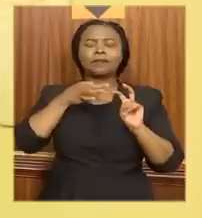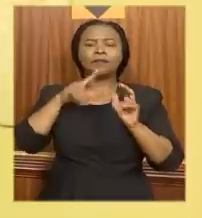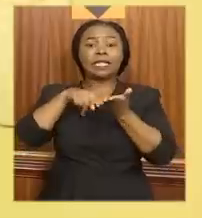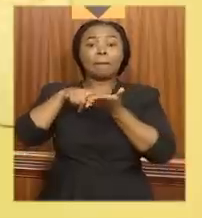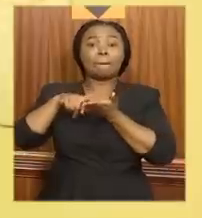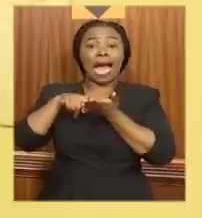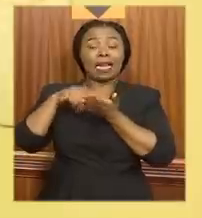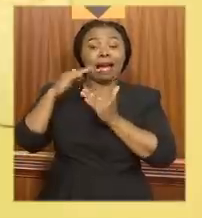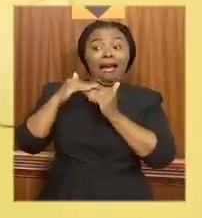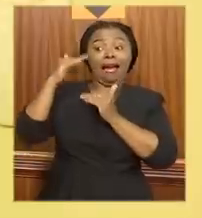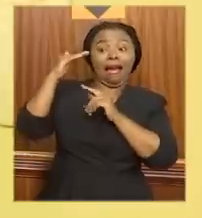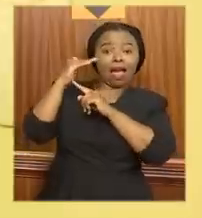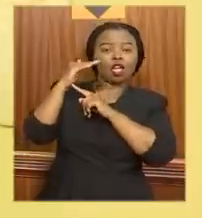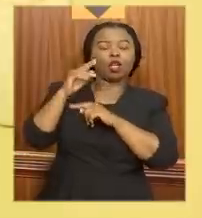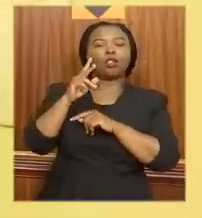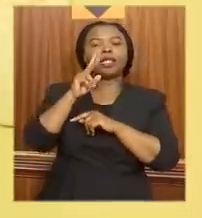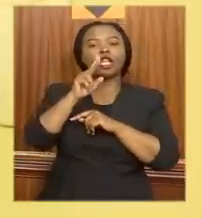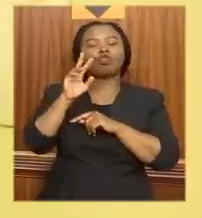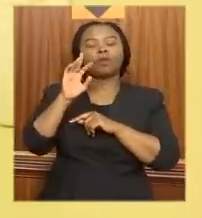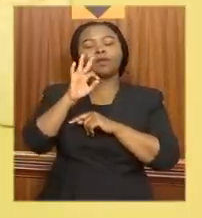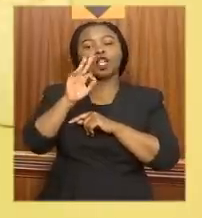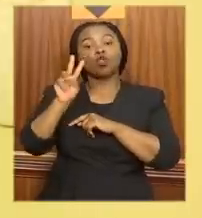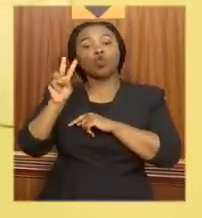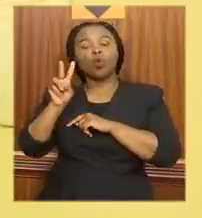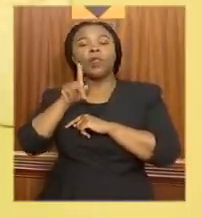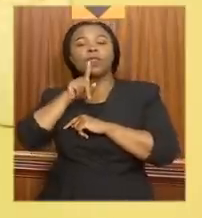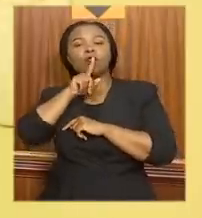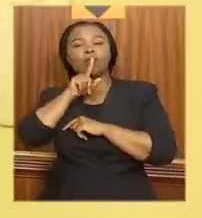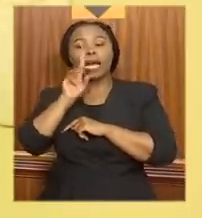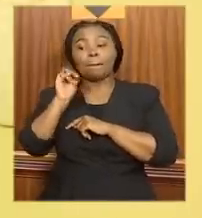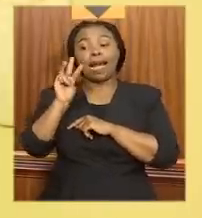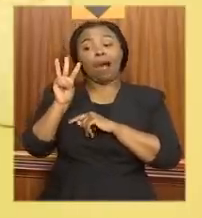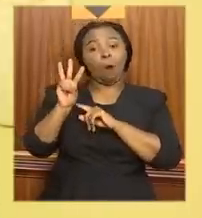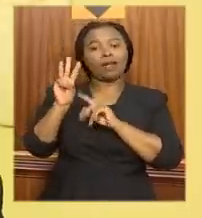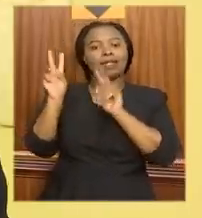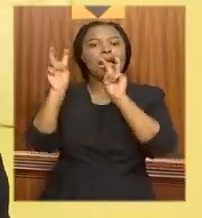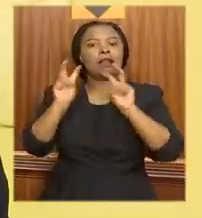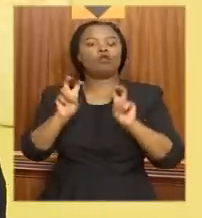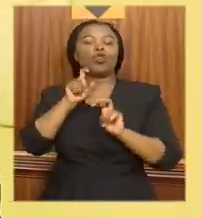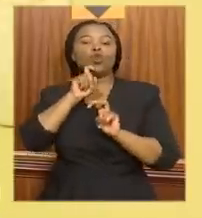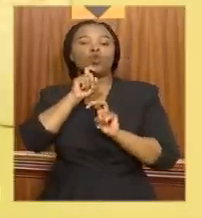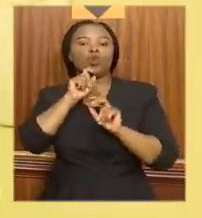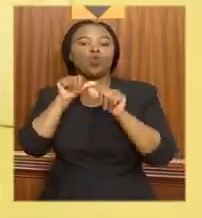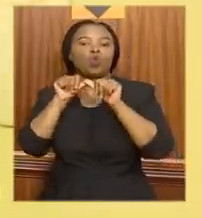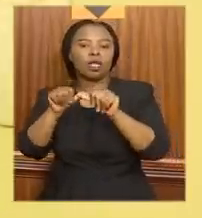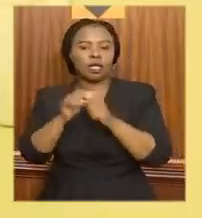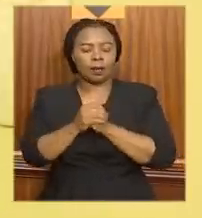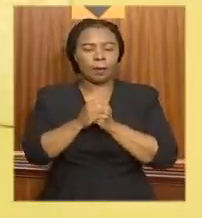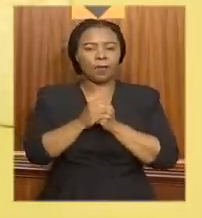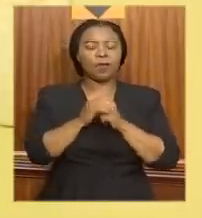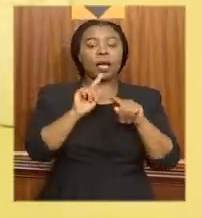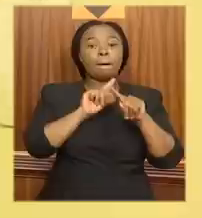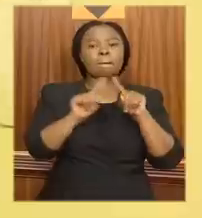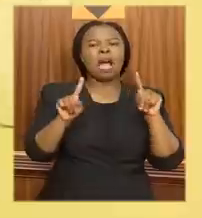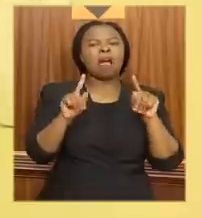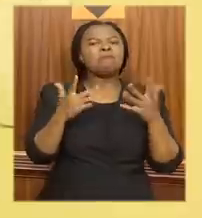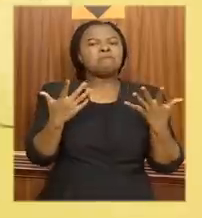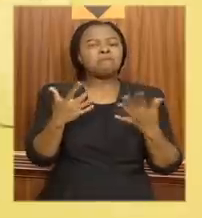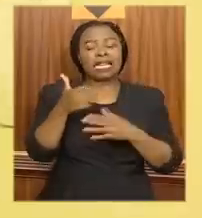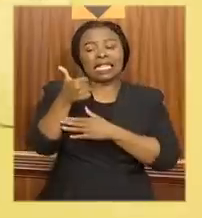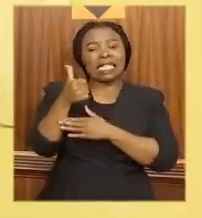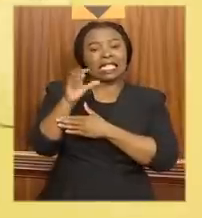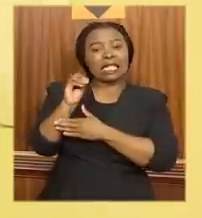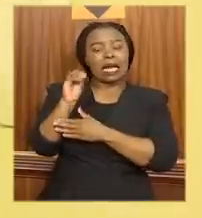32,000 megawatts of electricity. However, only 60% of this